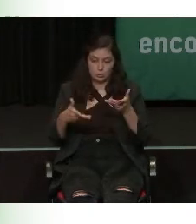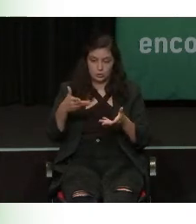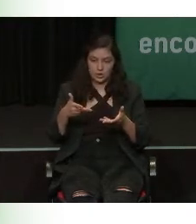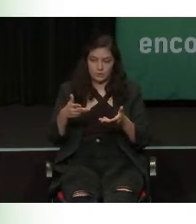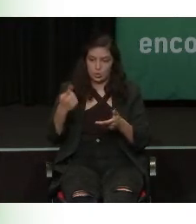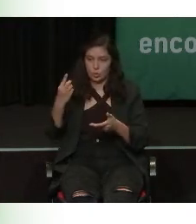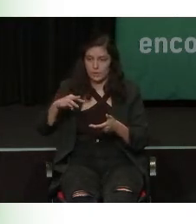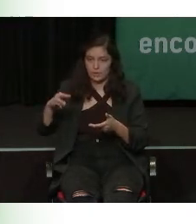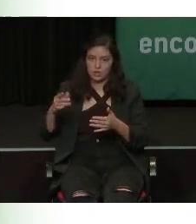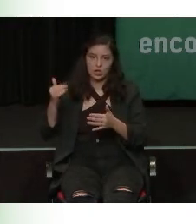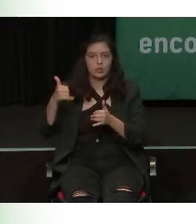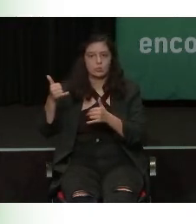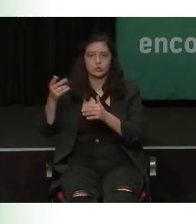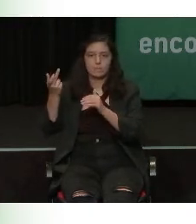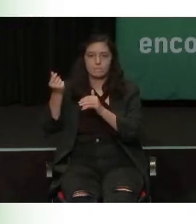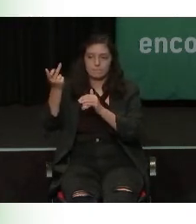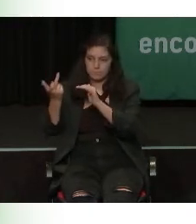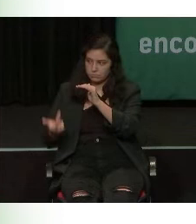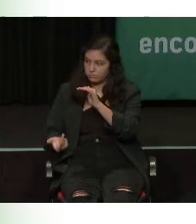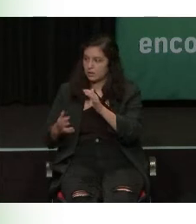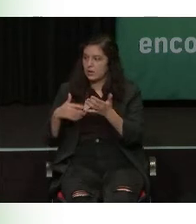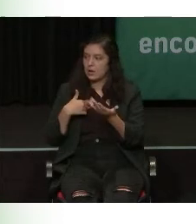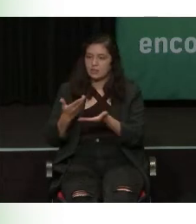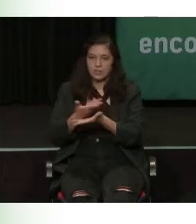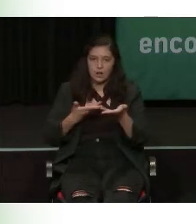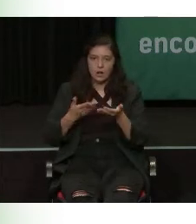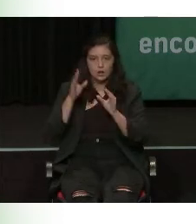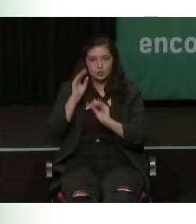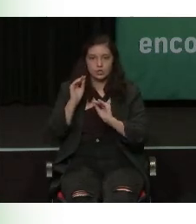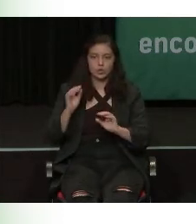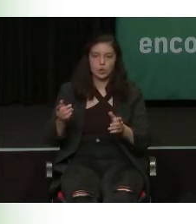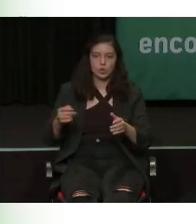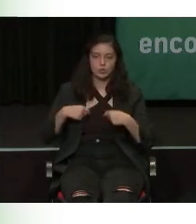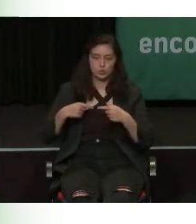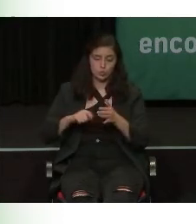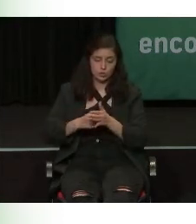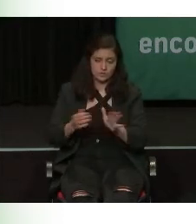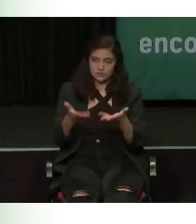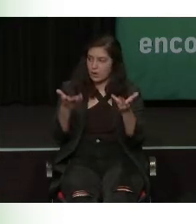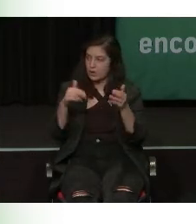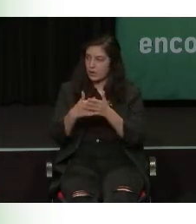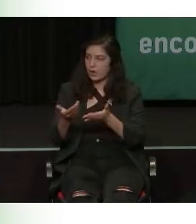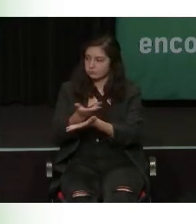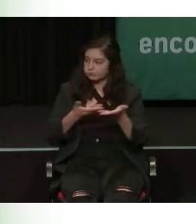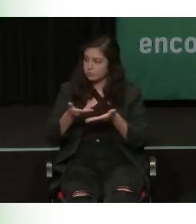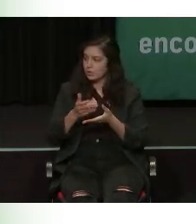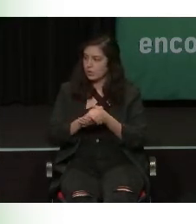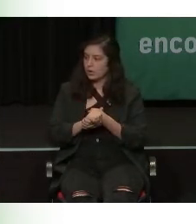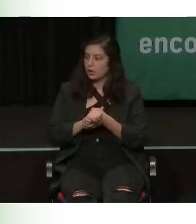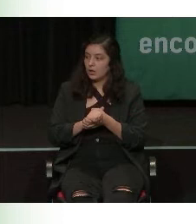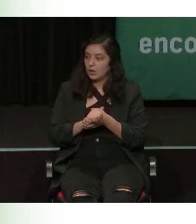reached less than $1,000. Media for education and motivation, NGOs partnership, organic